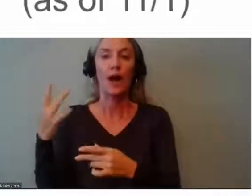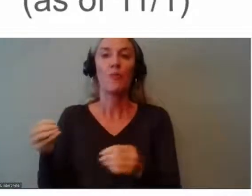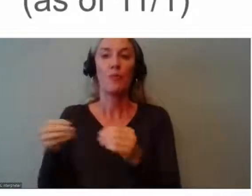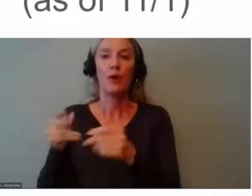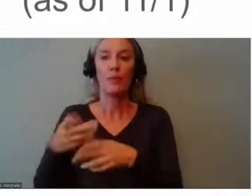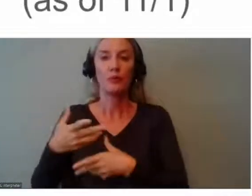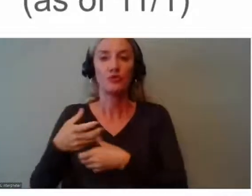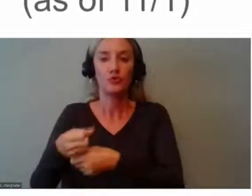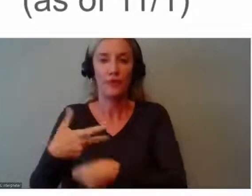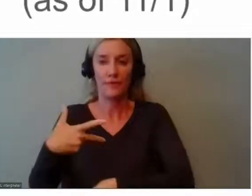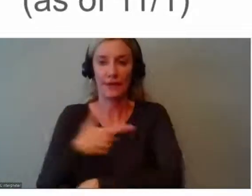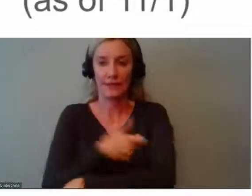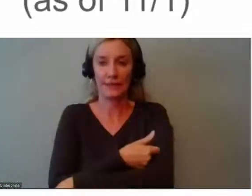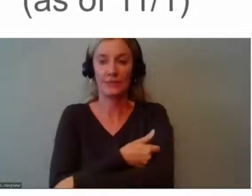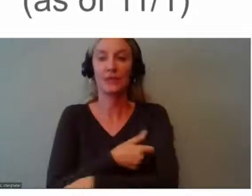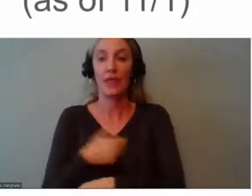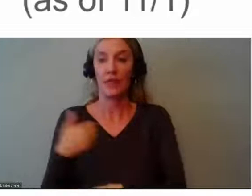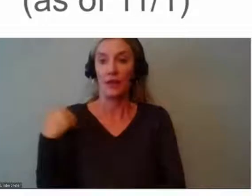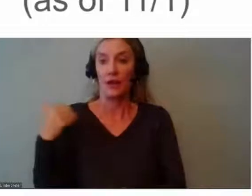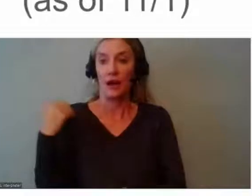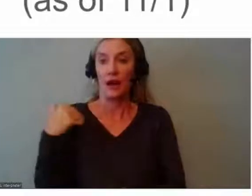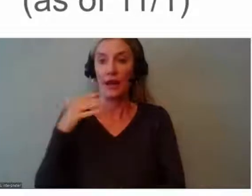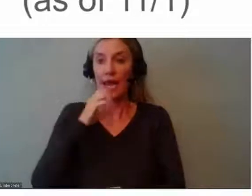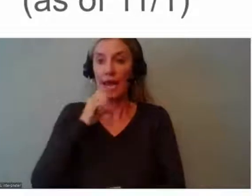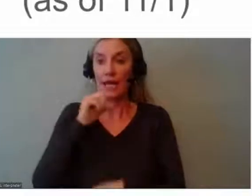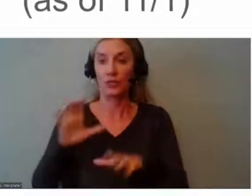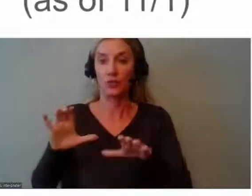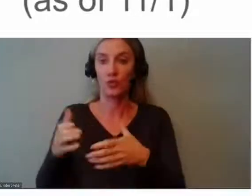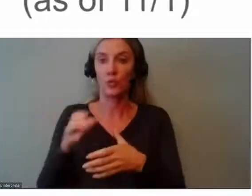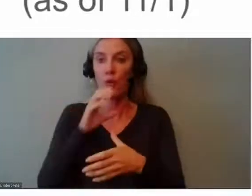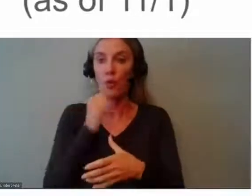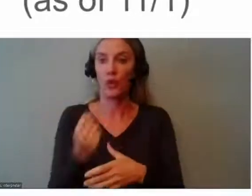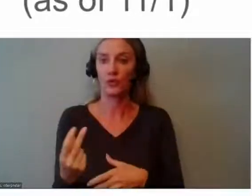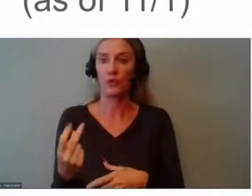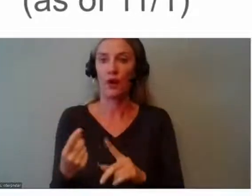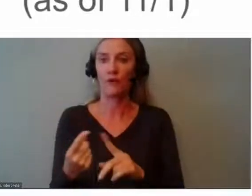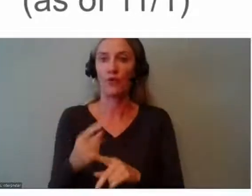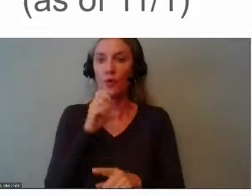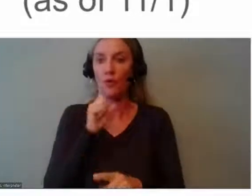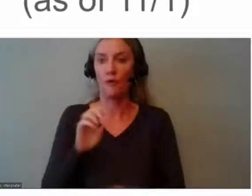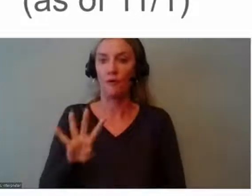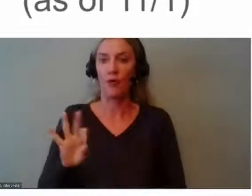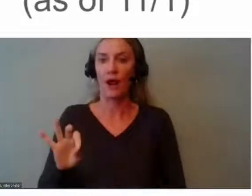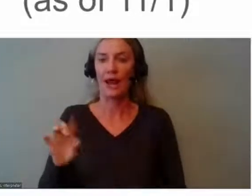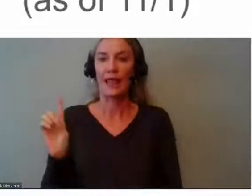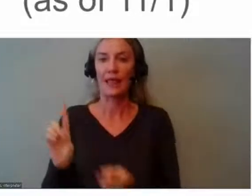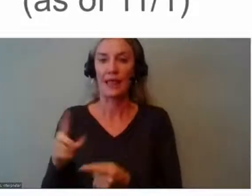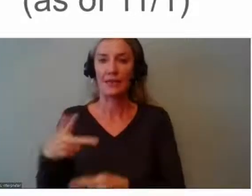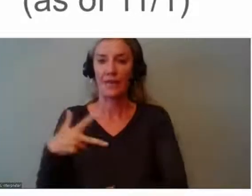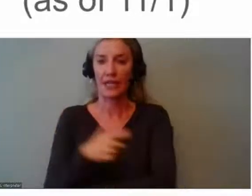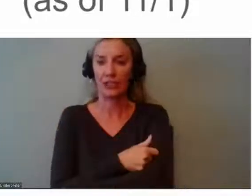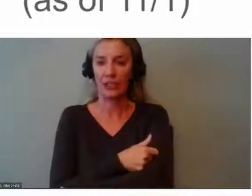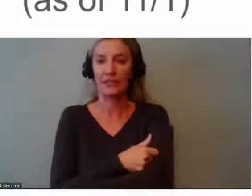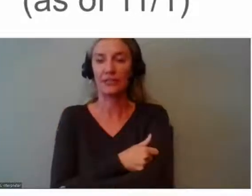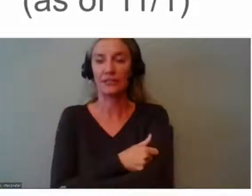increasing. Our youngest age groups, 12 to 49 years old, are less vaccinated than in